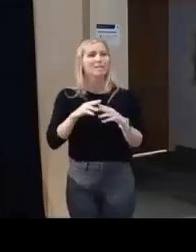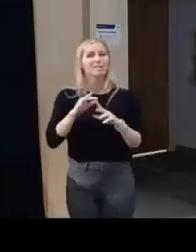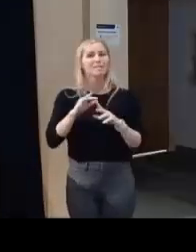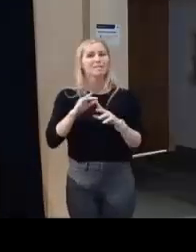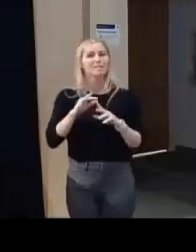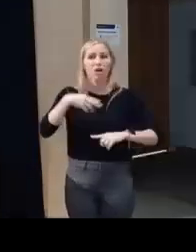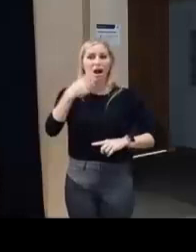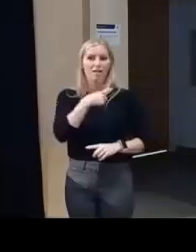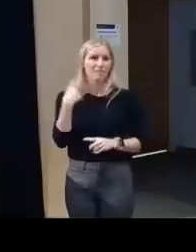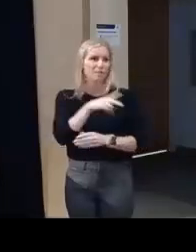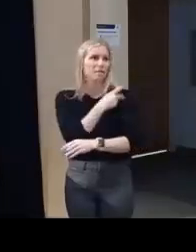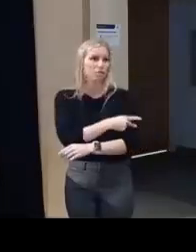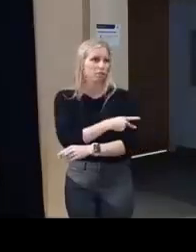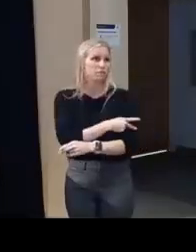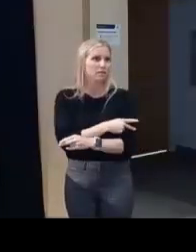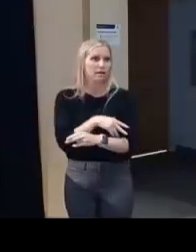system.